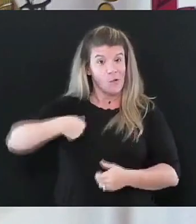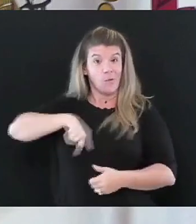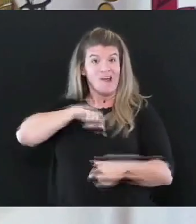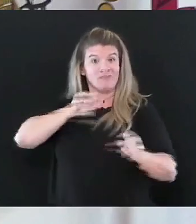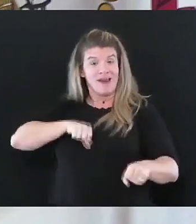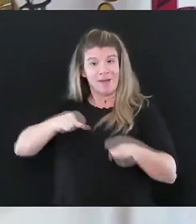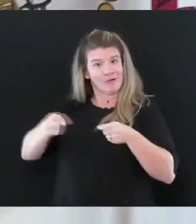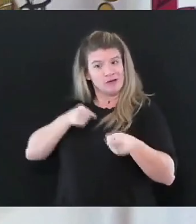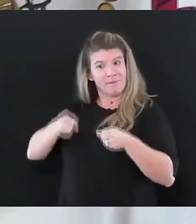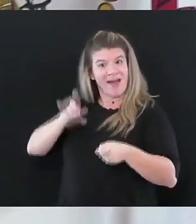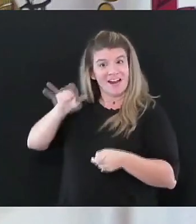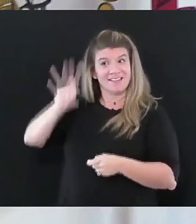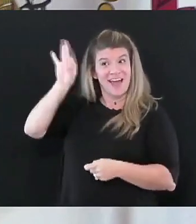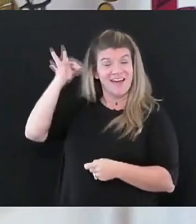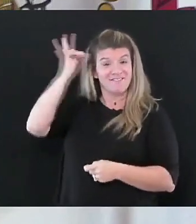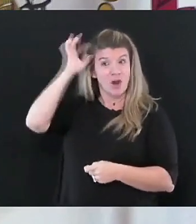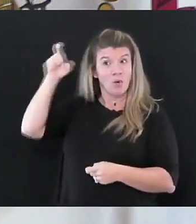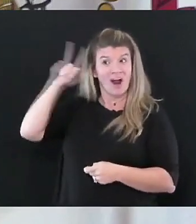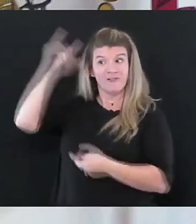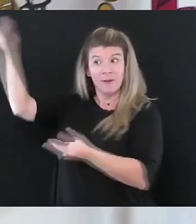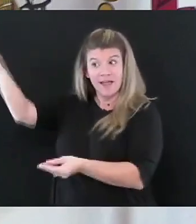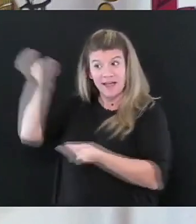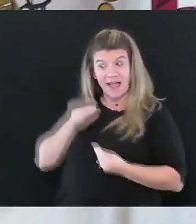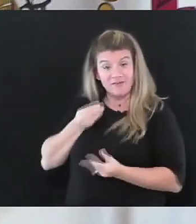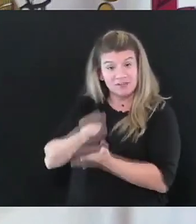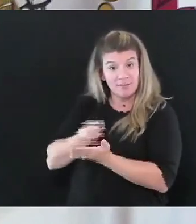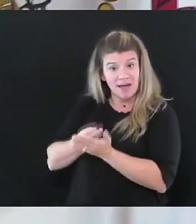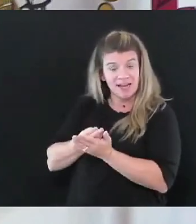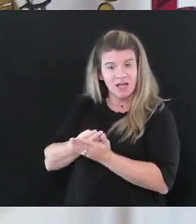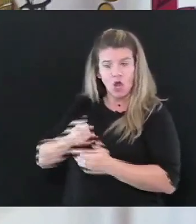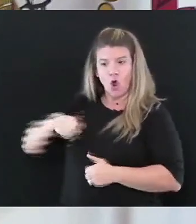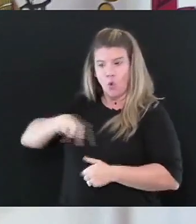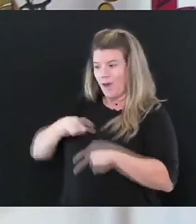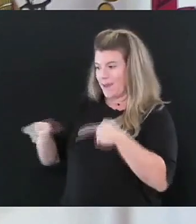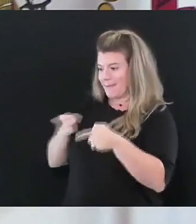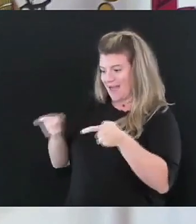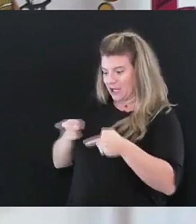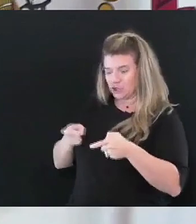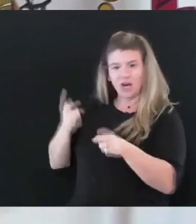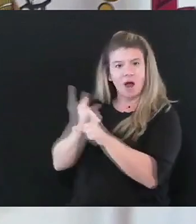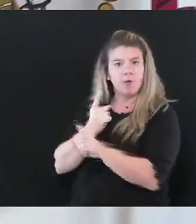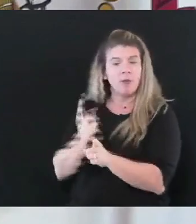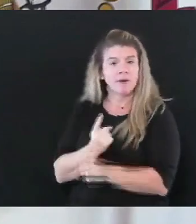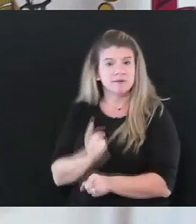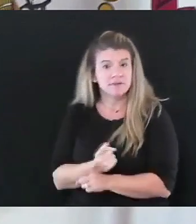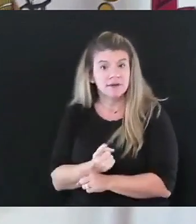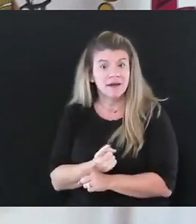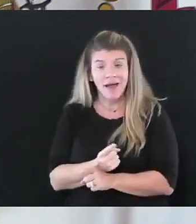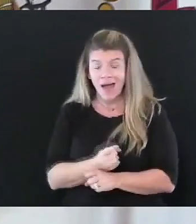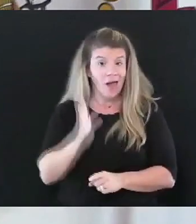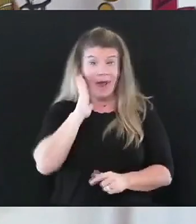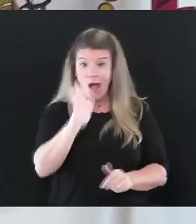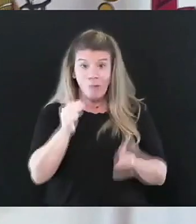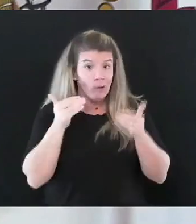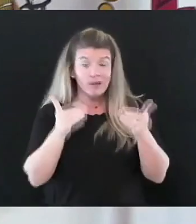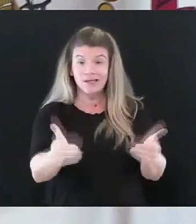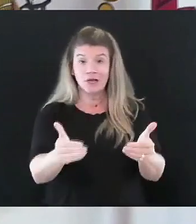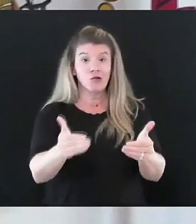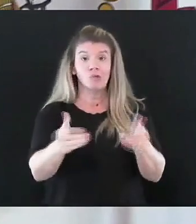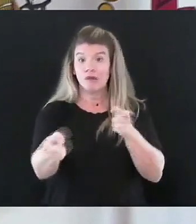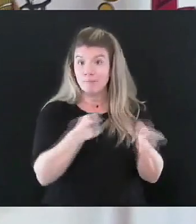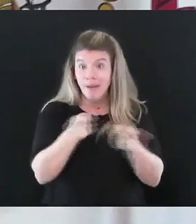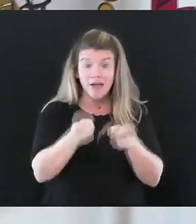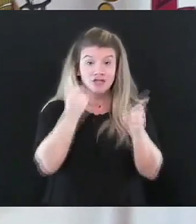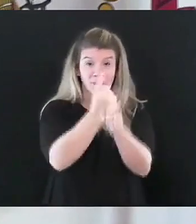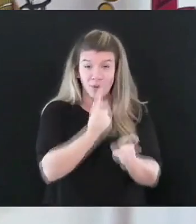money that the federal government has given us in a proper way. We're going to continue to do just exactly that.